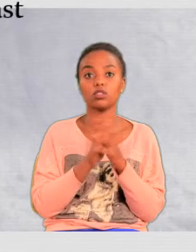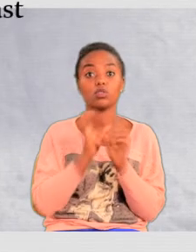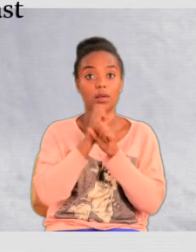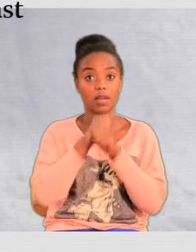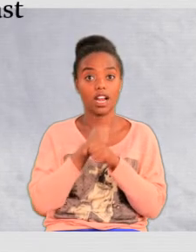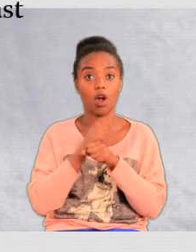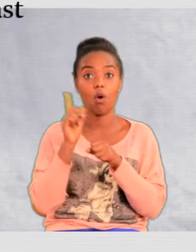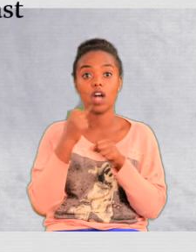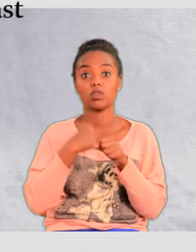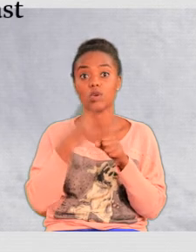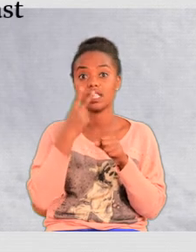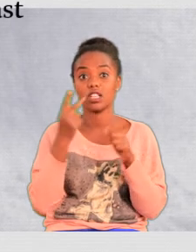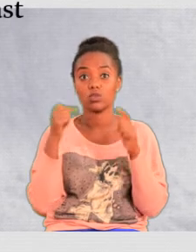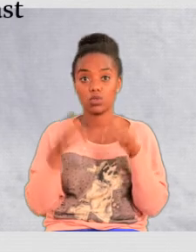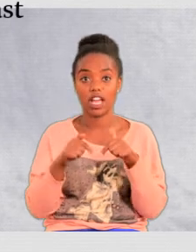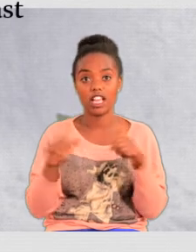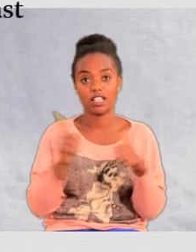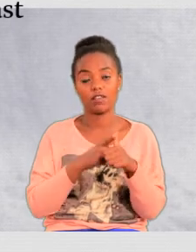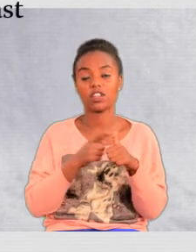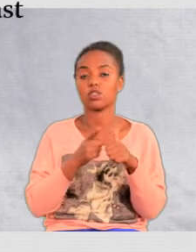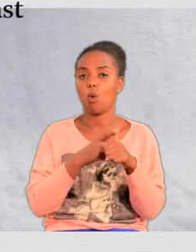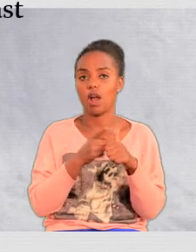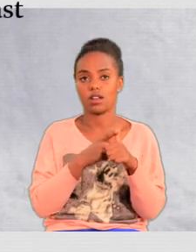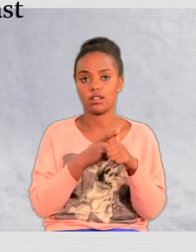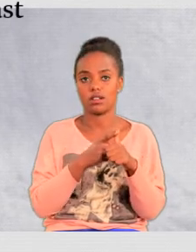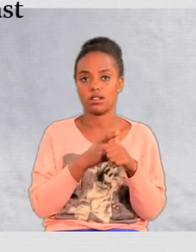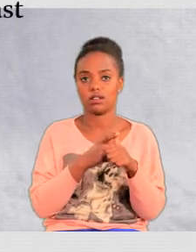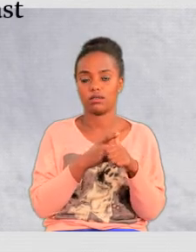summarize what we have seen today, the first one,